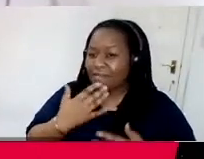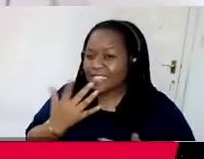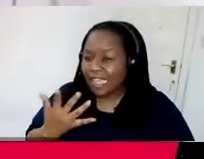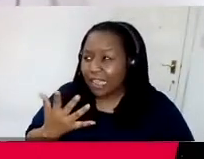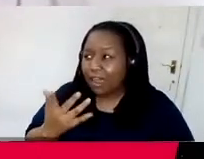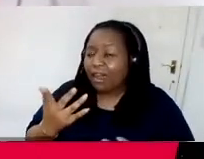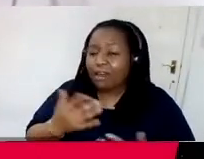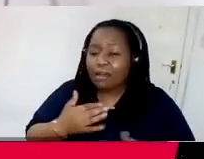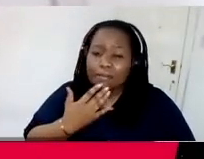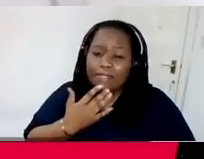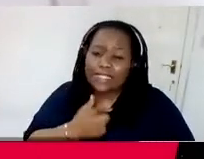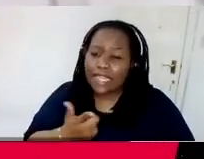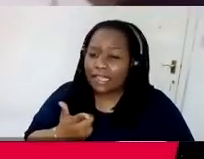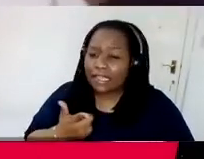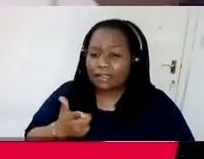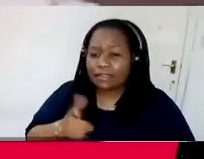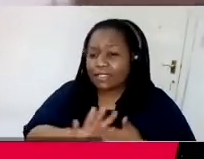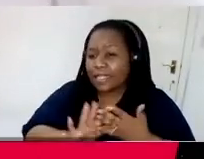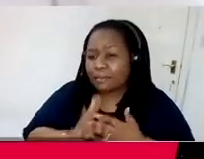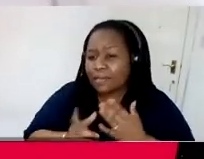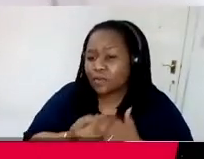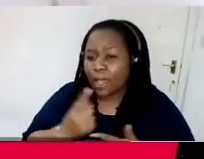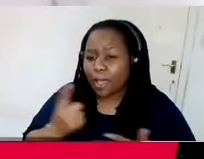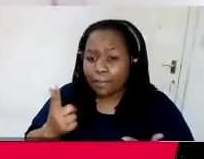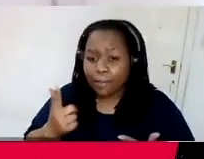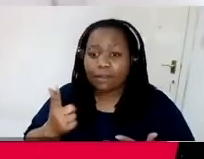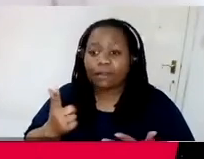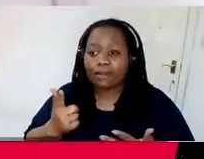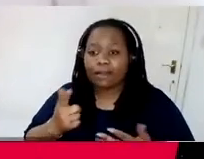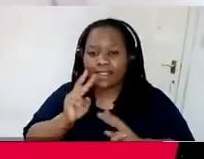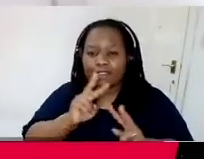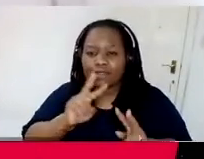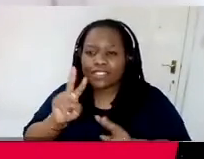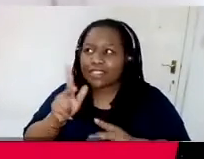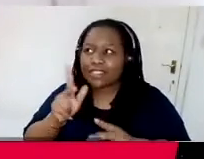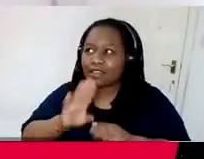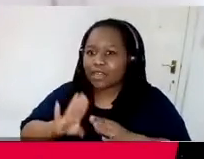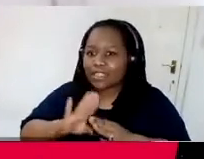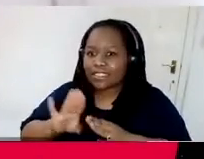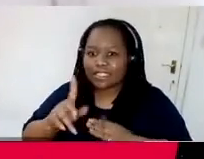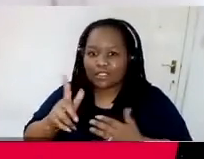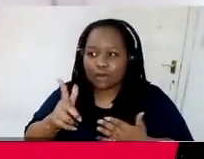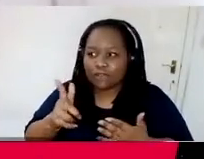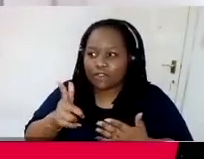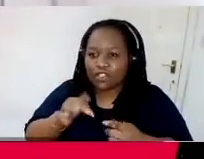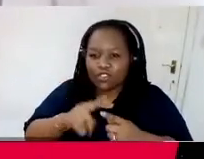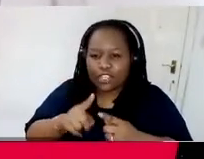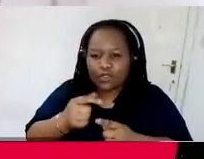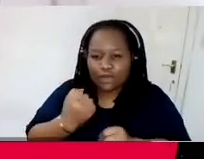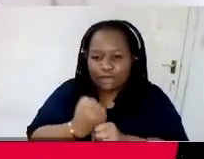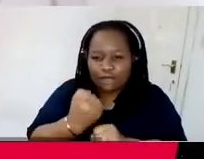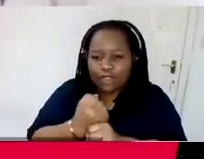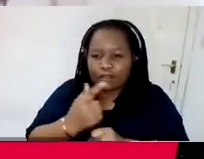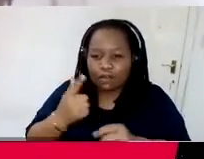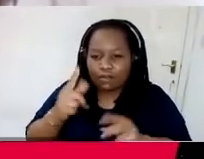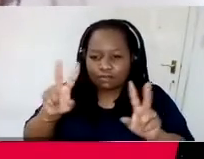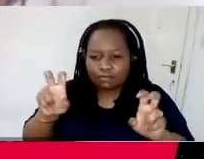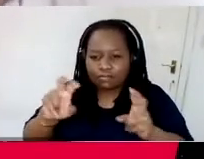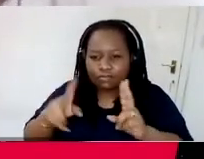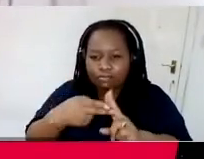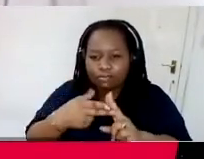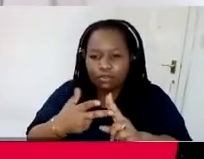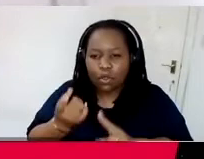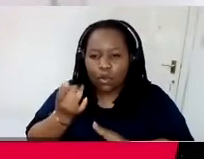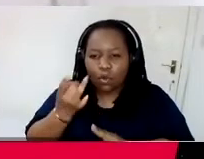unintentional. And then we see a series of practices of reputation management, also known as whitewashing,